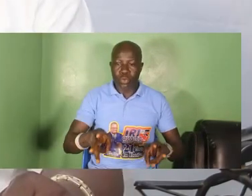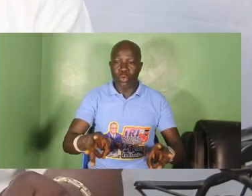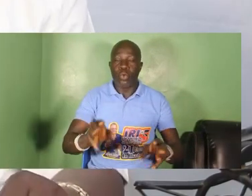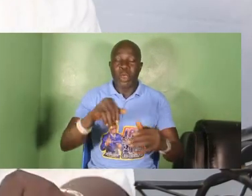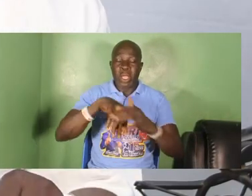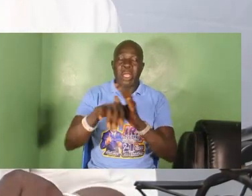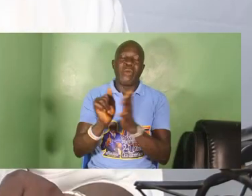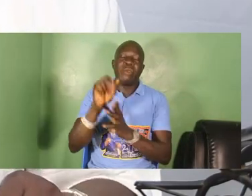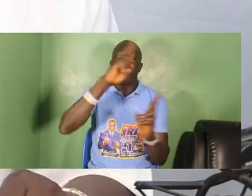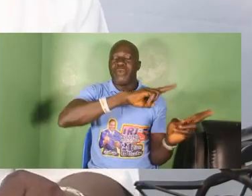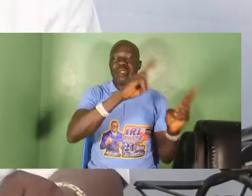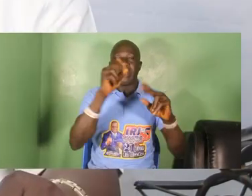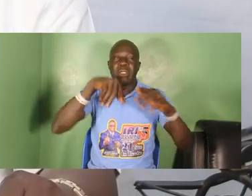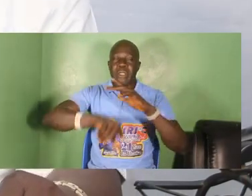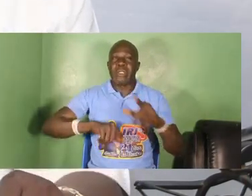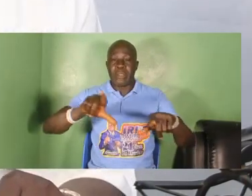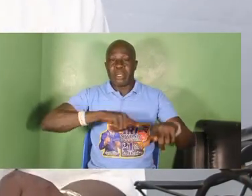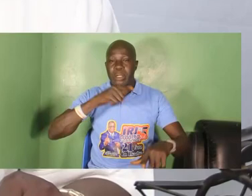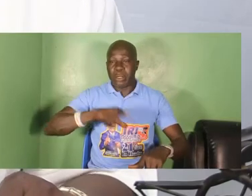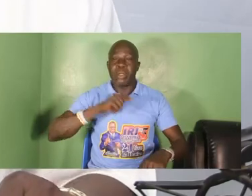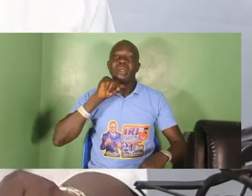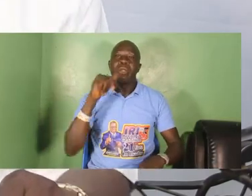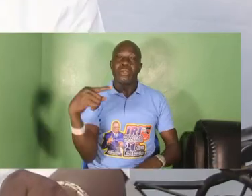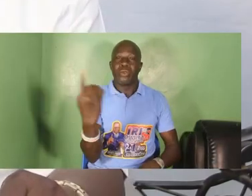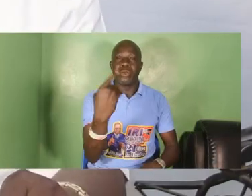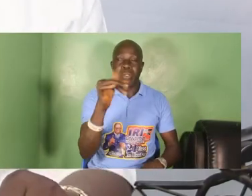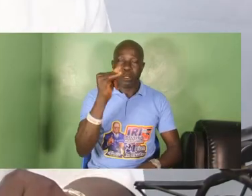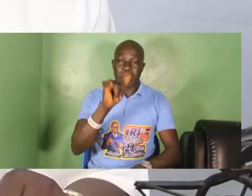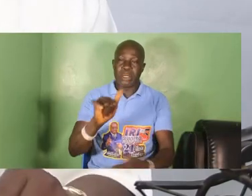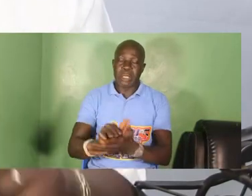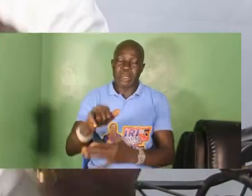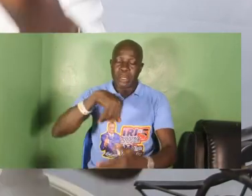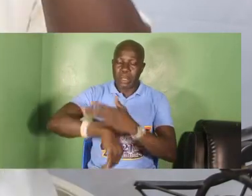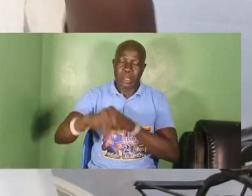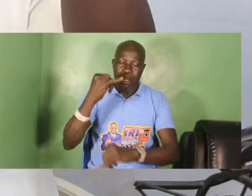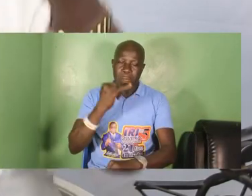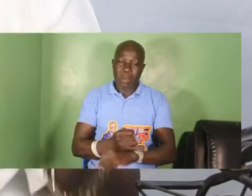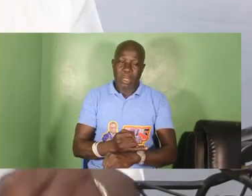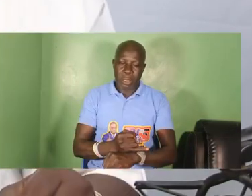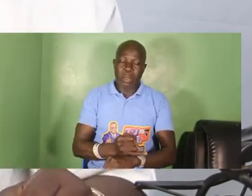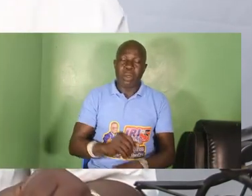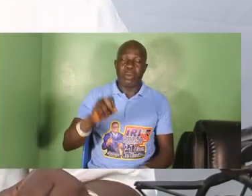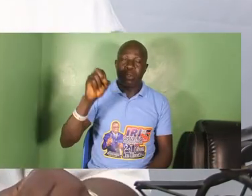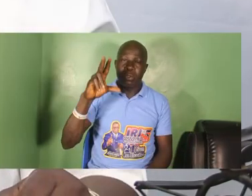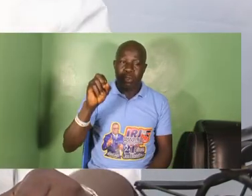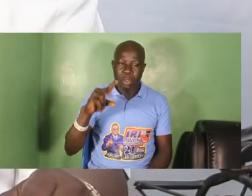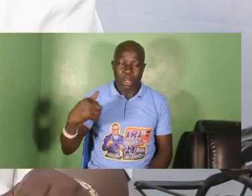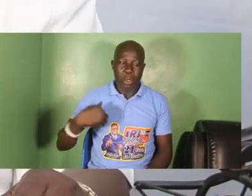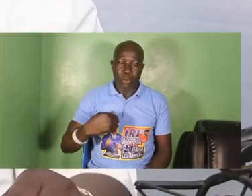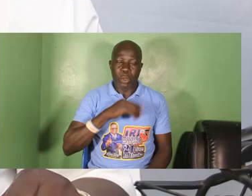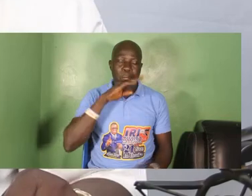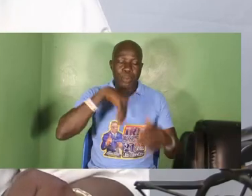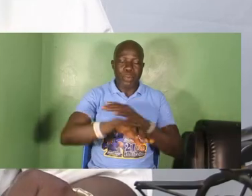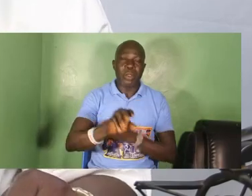There are two vigil in two places. Not only that, in Ibadan, by